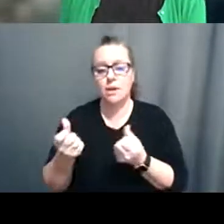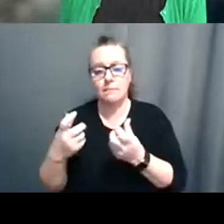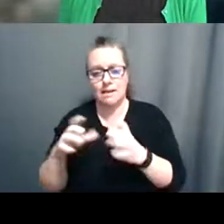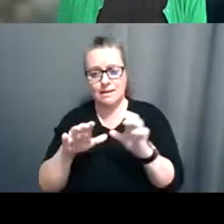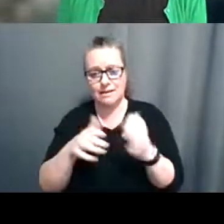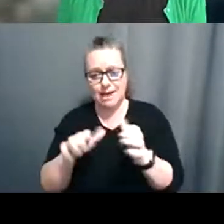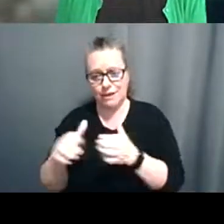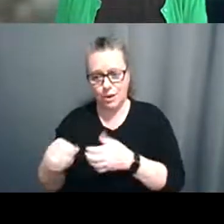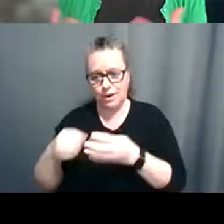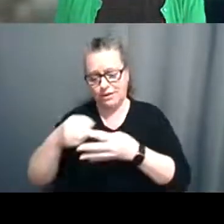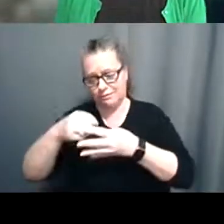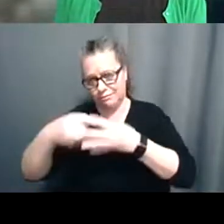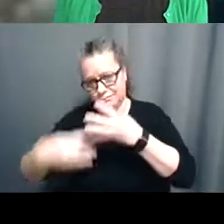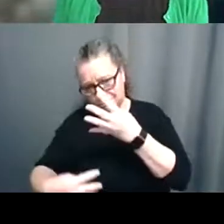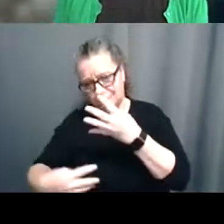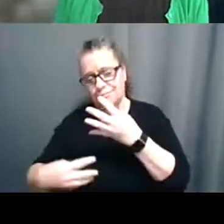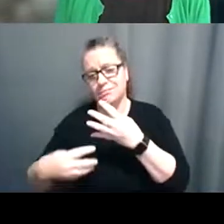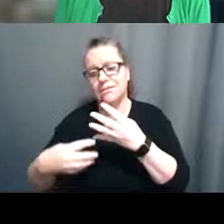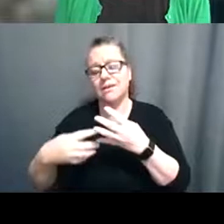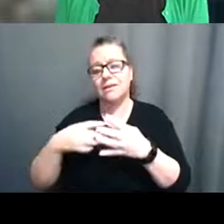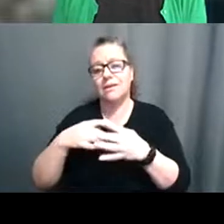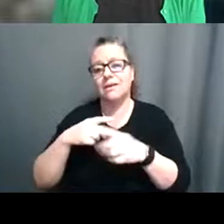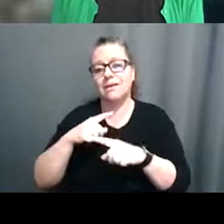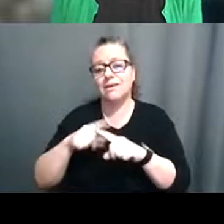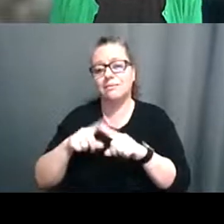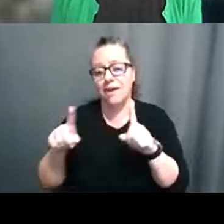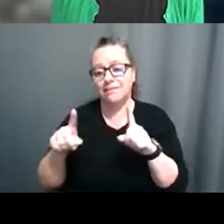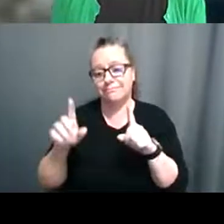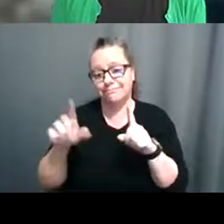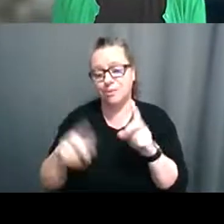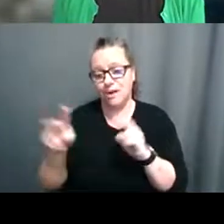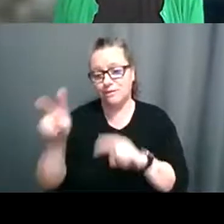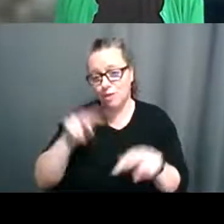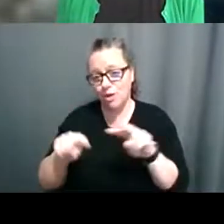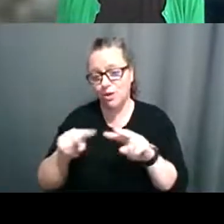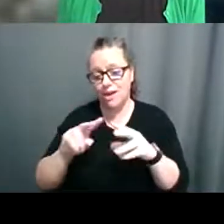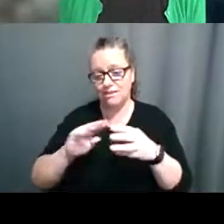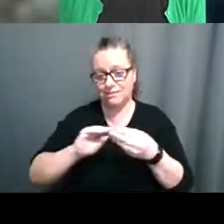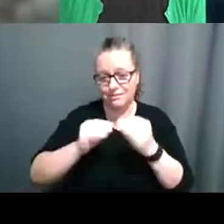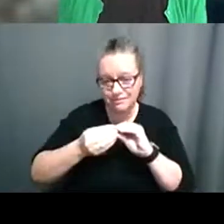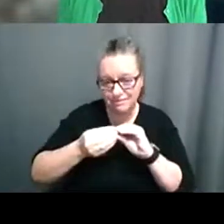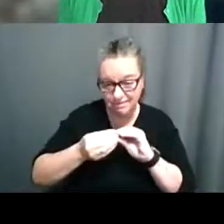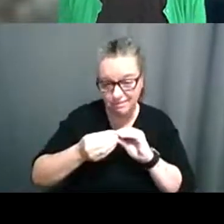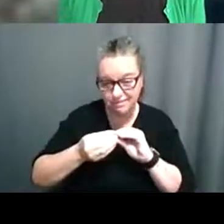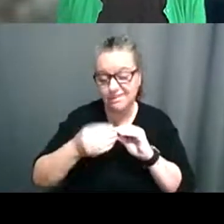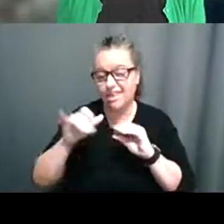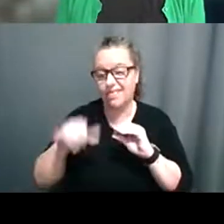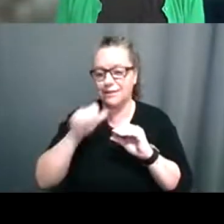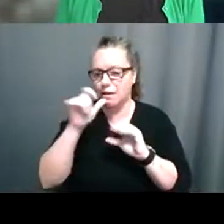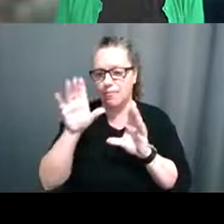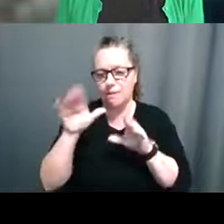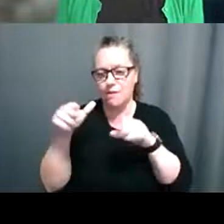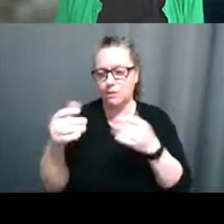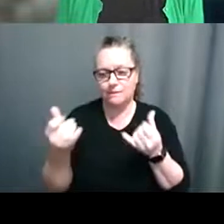will take us down that dreaded, for some, statistics and math rabbit hole, and that's not the focus of today's